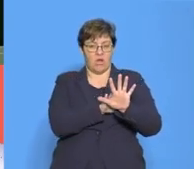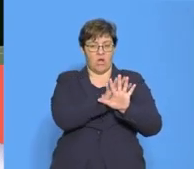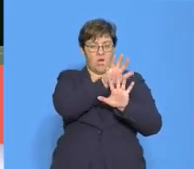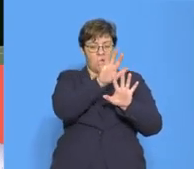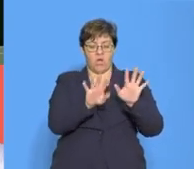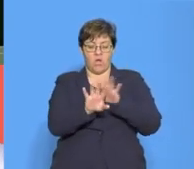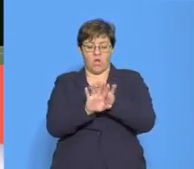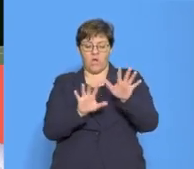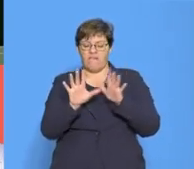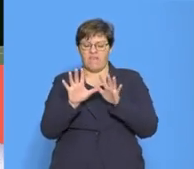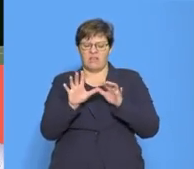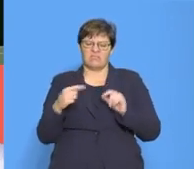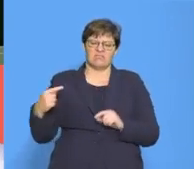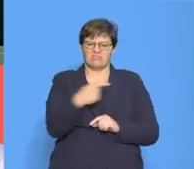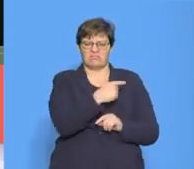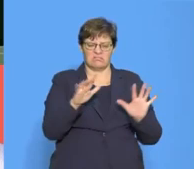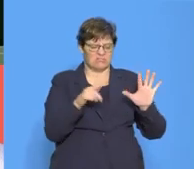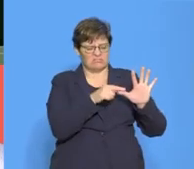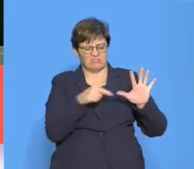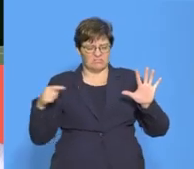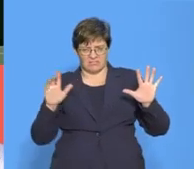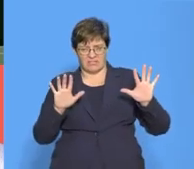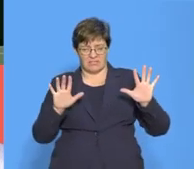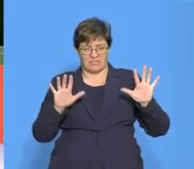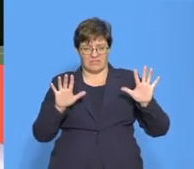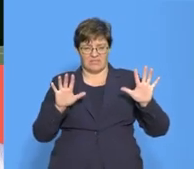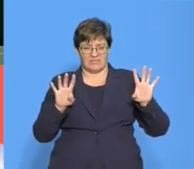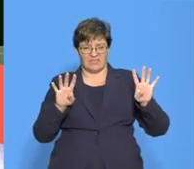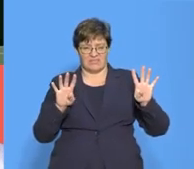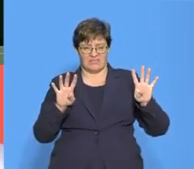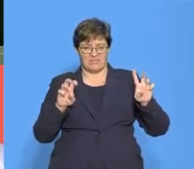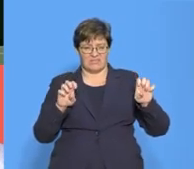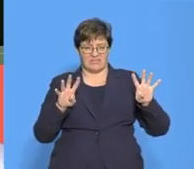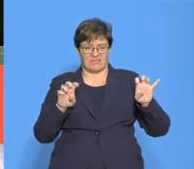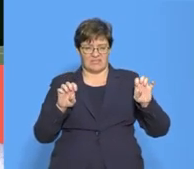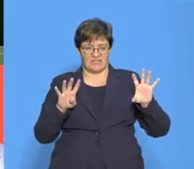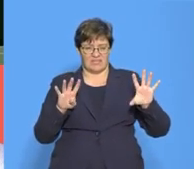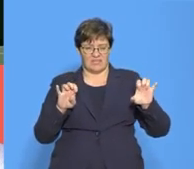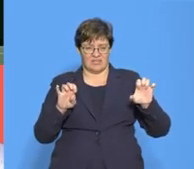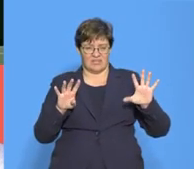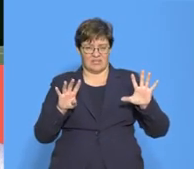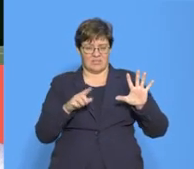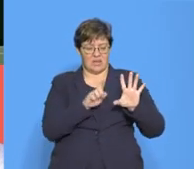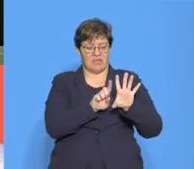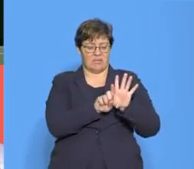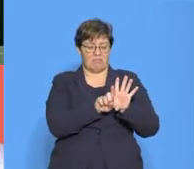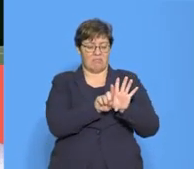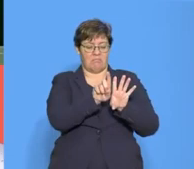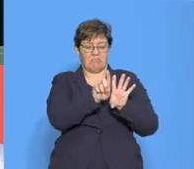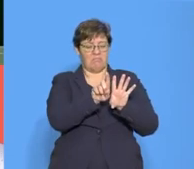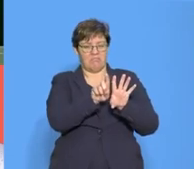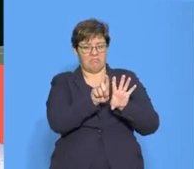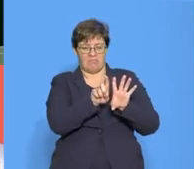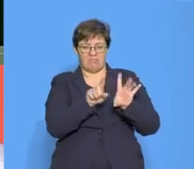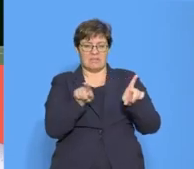sort of face in this direction and your thumb in a different direction, and it works opposite to your fingers. So we don't have a